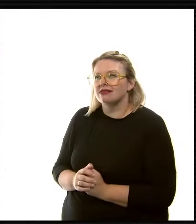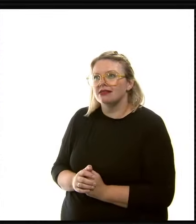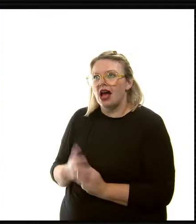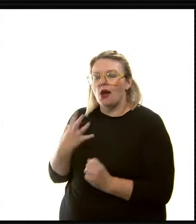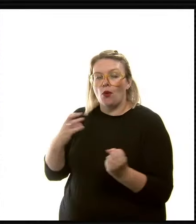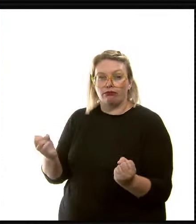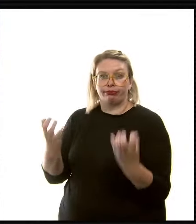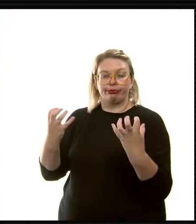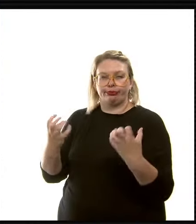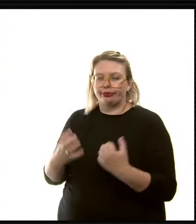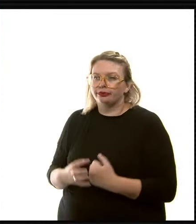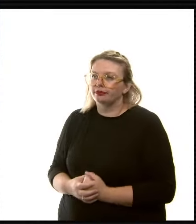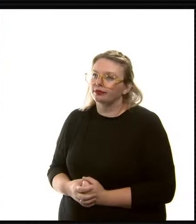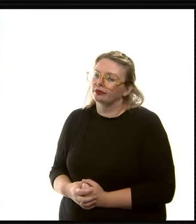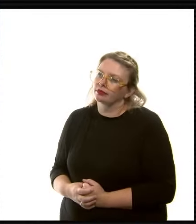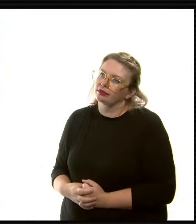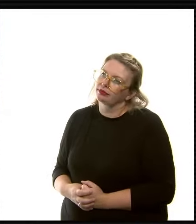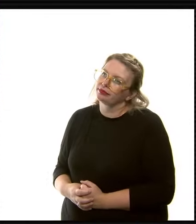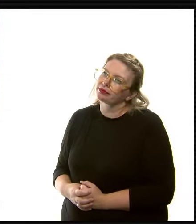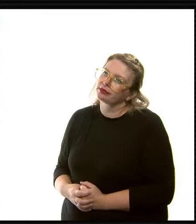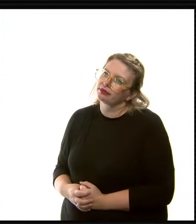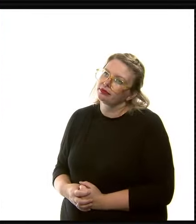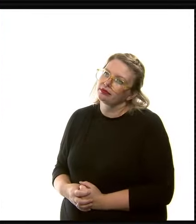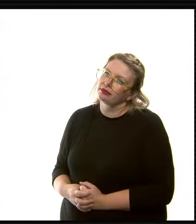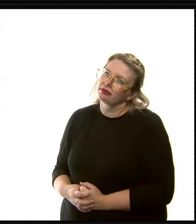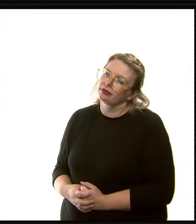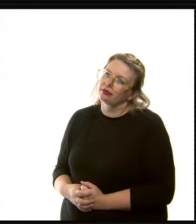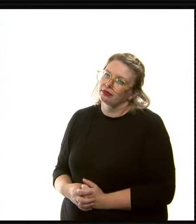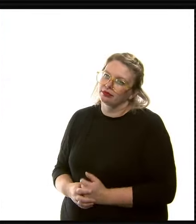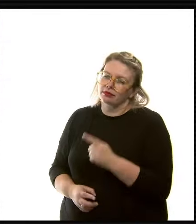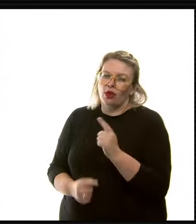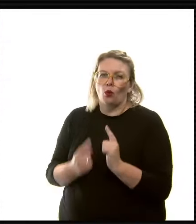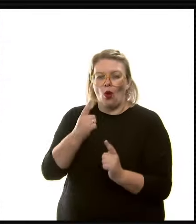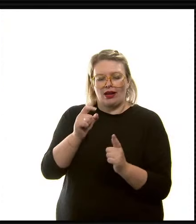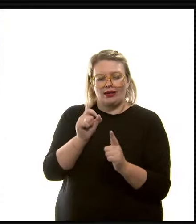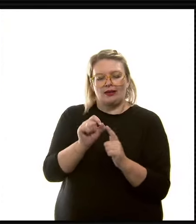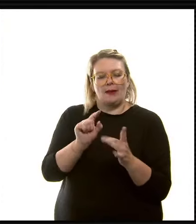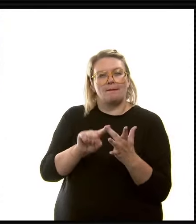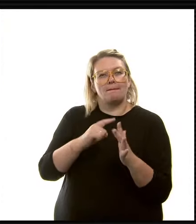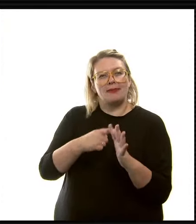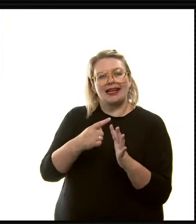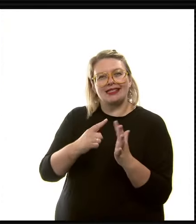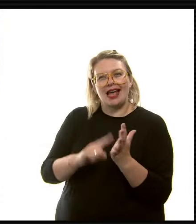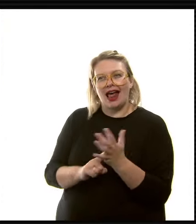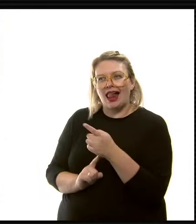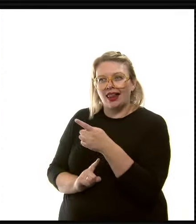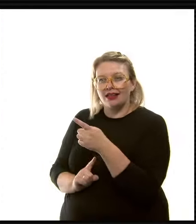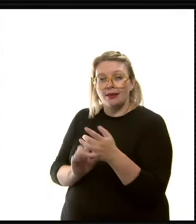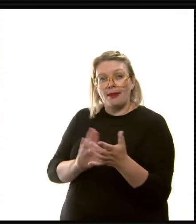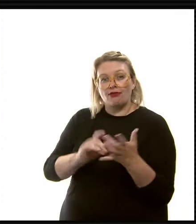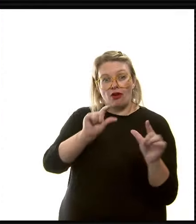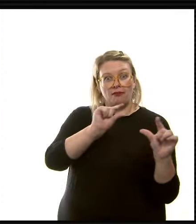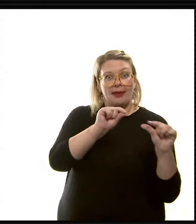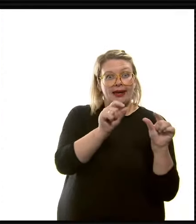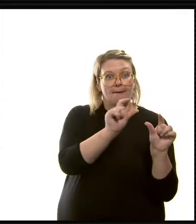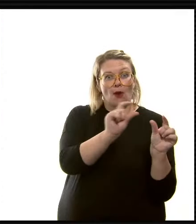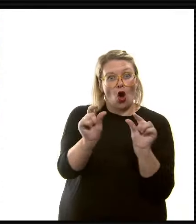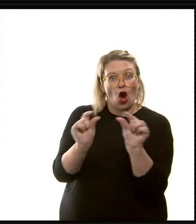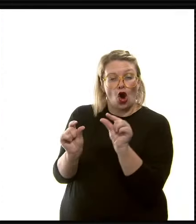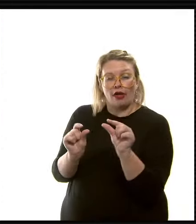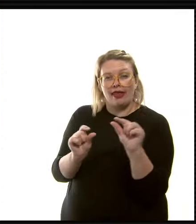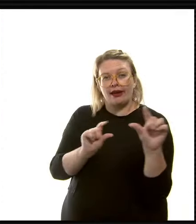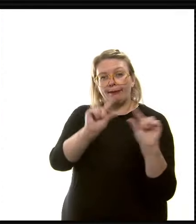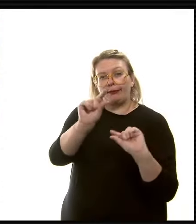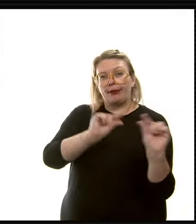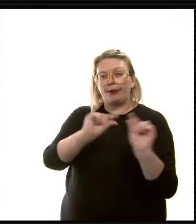pop out. And this is what I'm working with. This will be a pixel right here. In Minecraft, you choose your blocks and you lay them out so that they're easy to block pick.